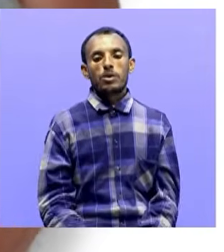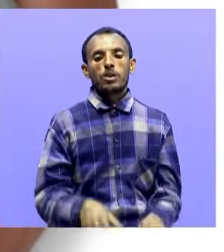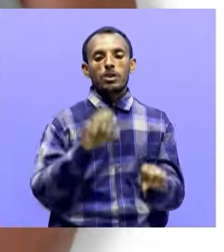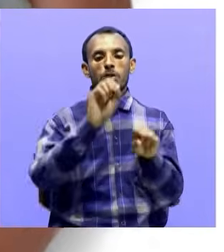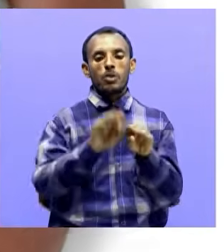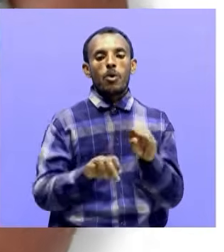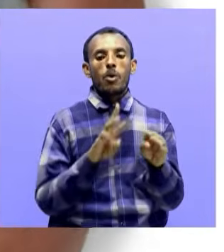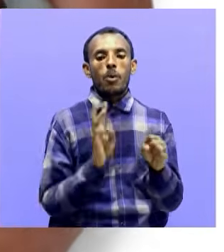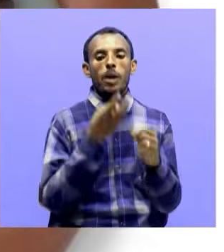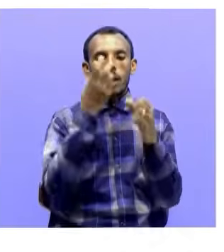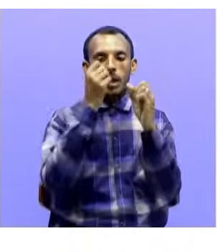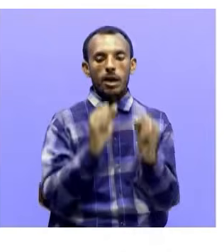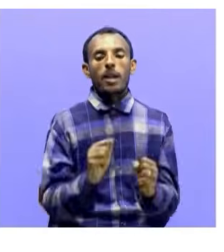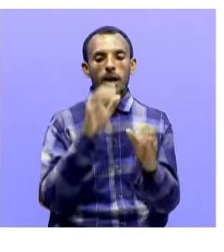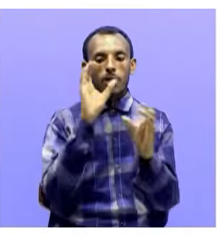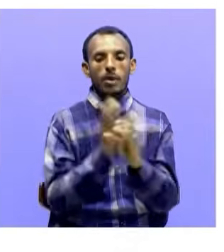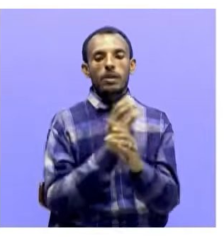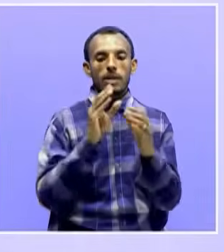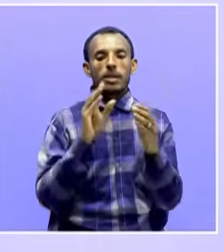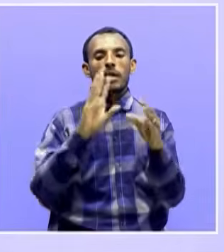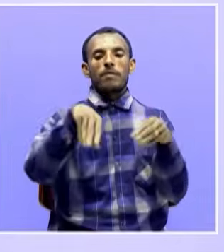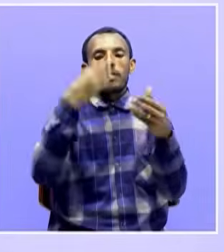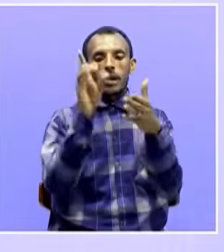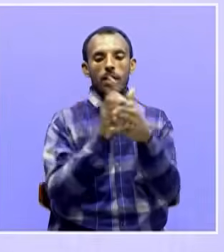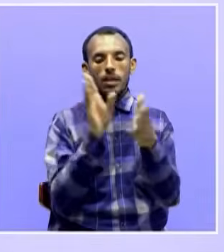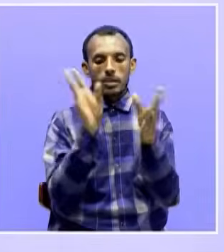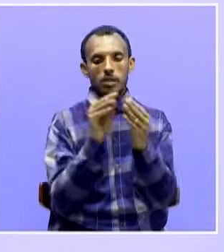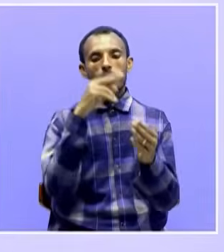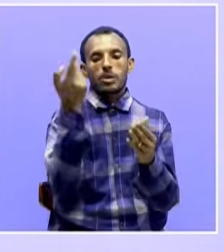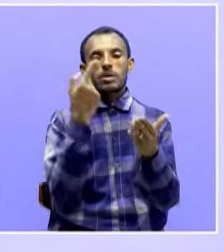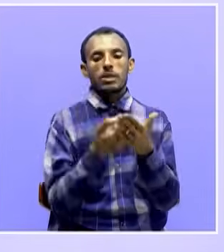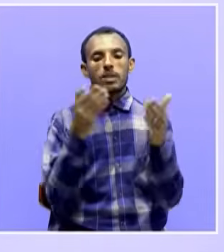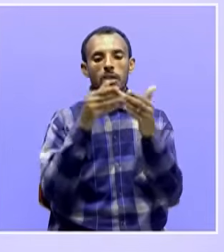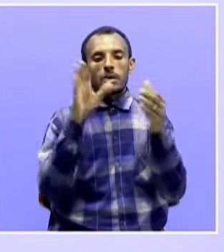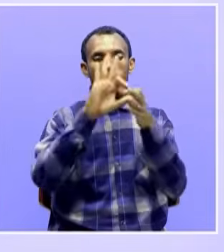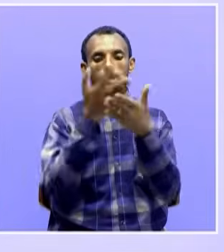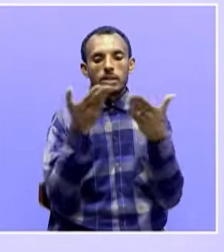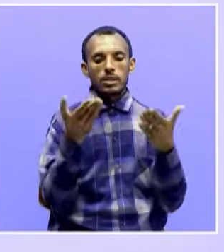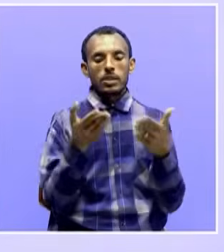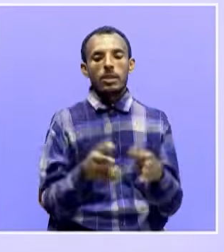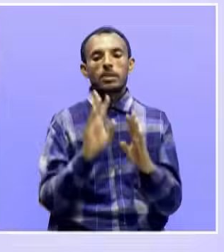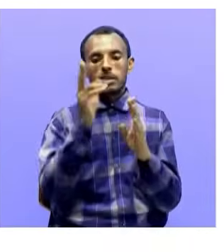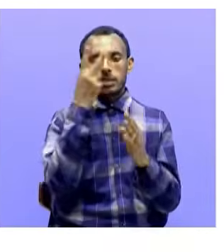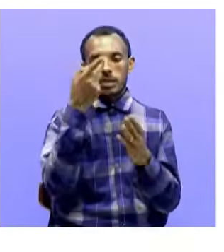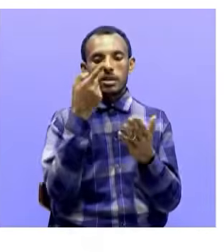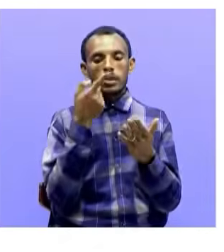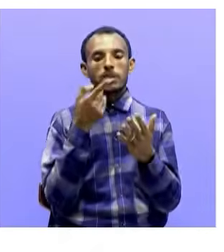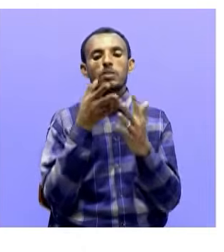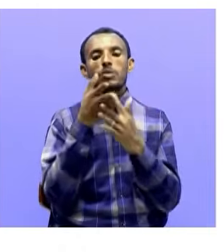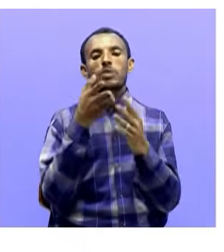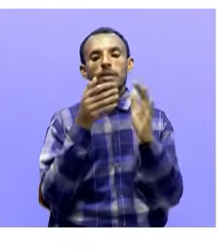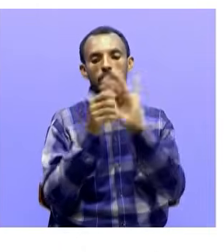we can calculate range of a given data set using this equation. So let's see example. Example